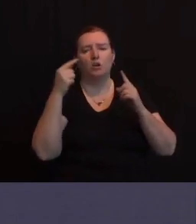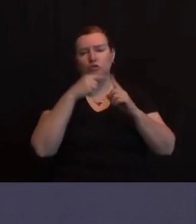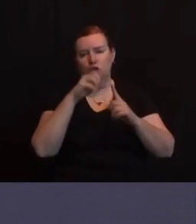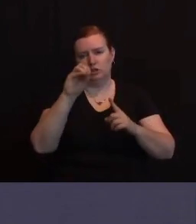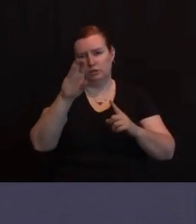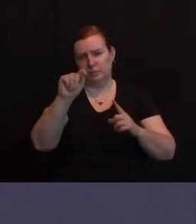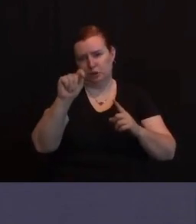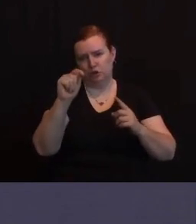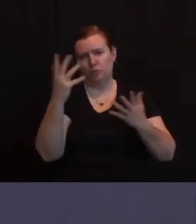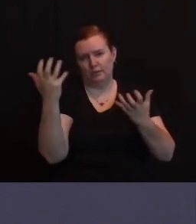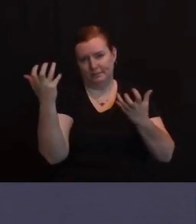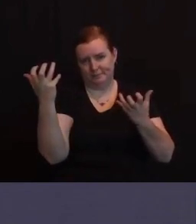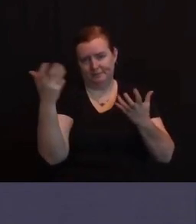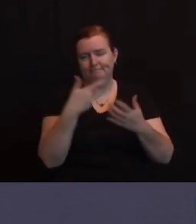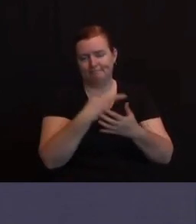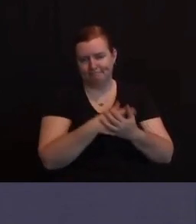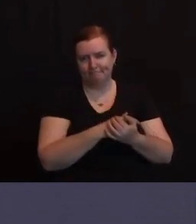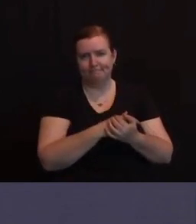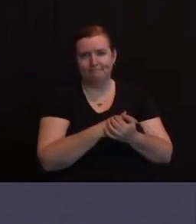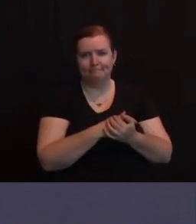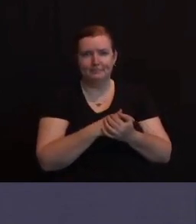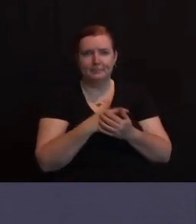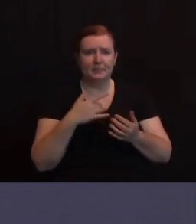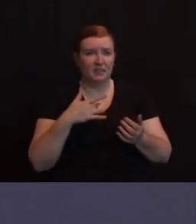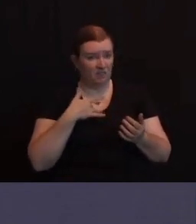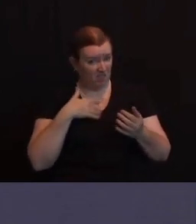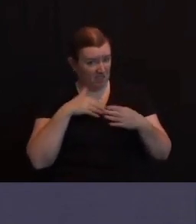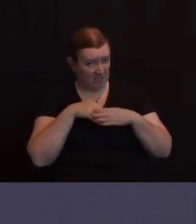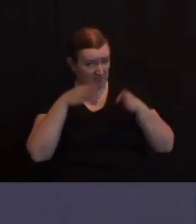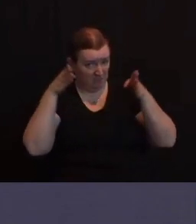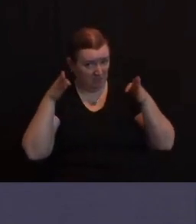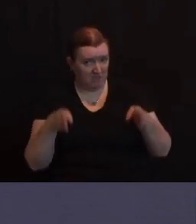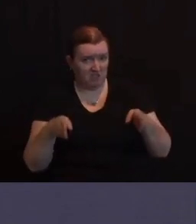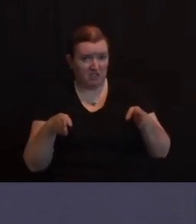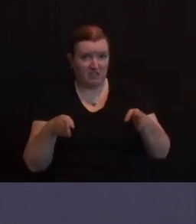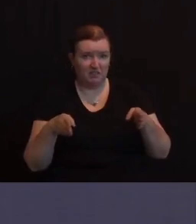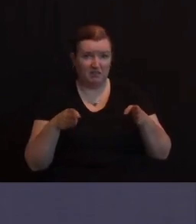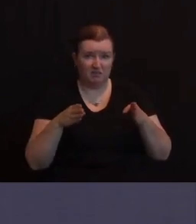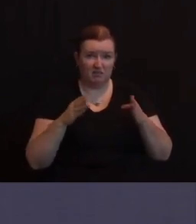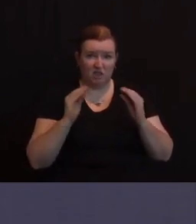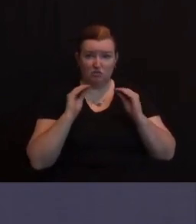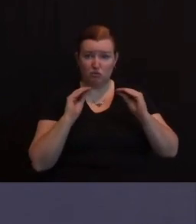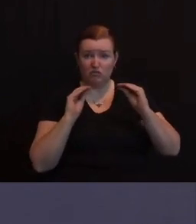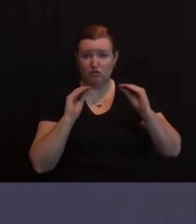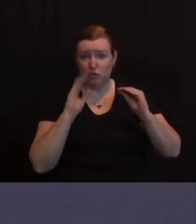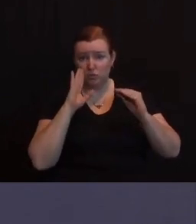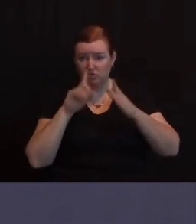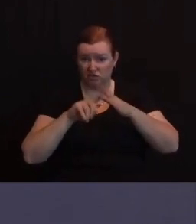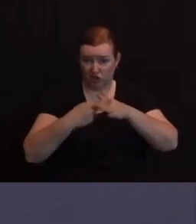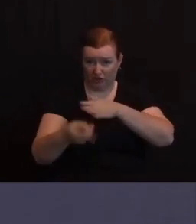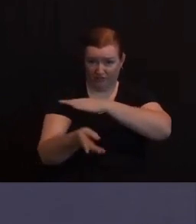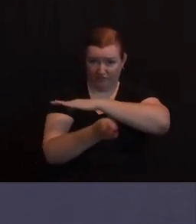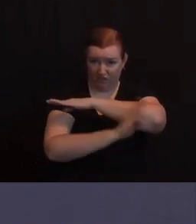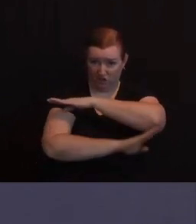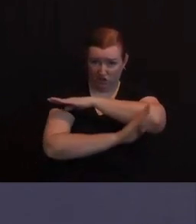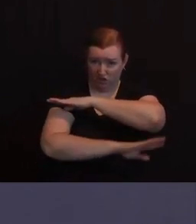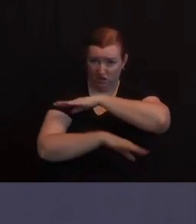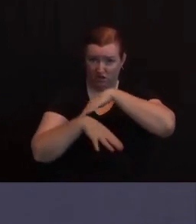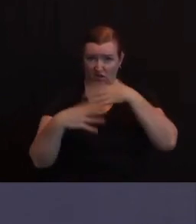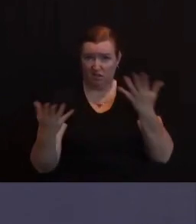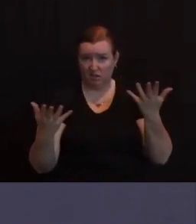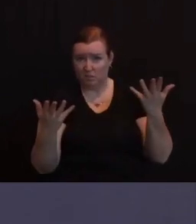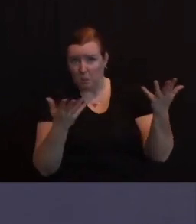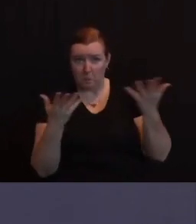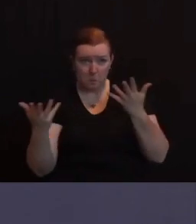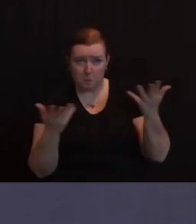How firm are you that in-person instruction will start in September? And also, has the state considered providing